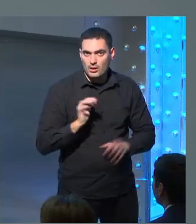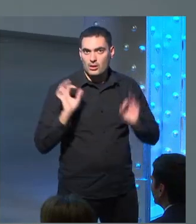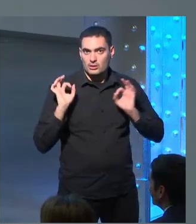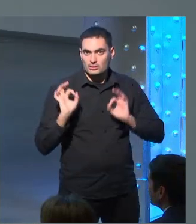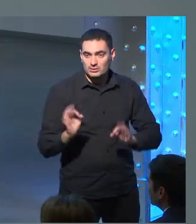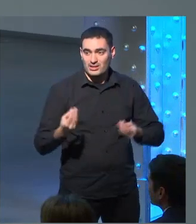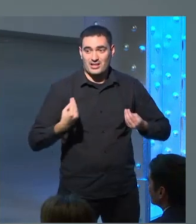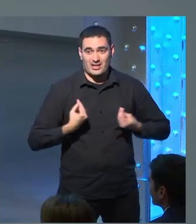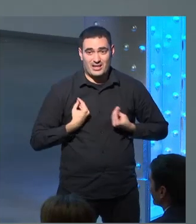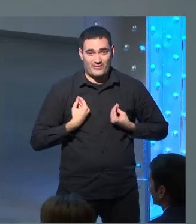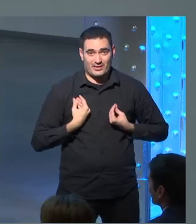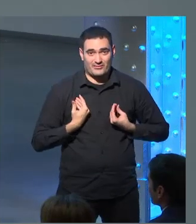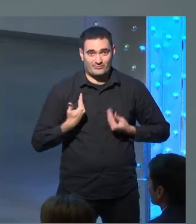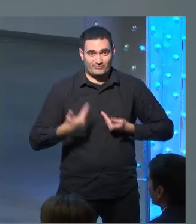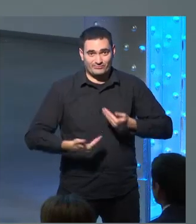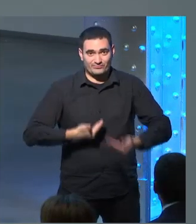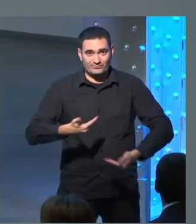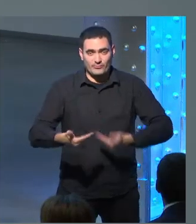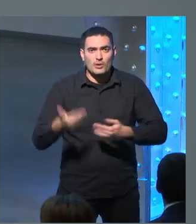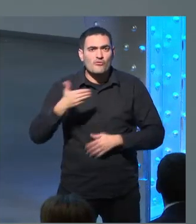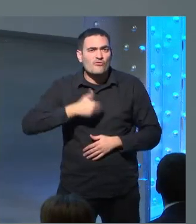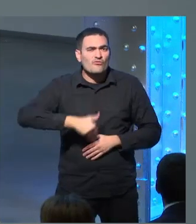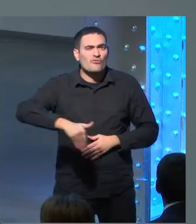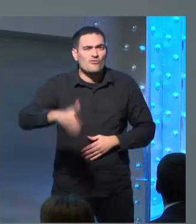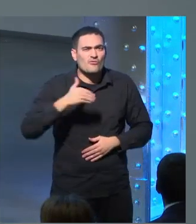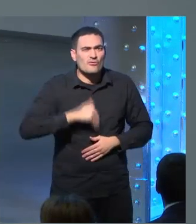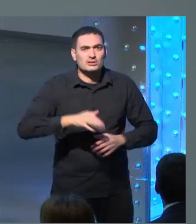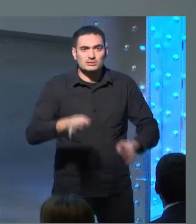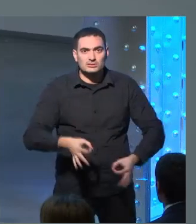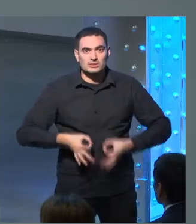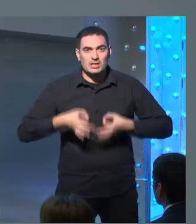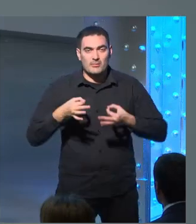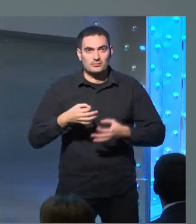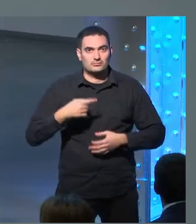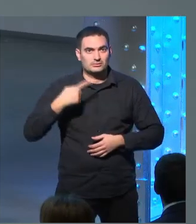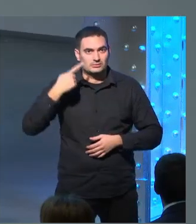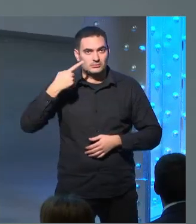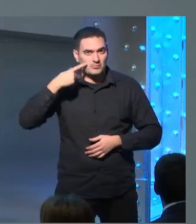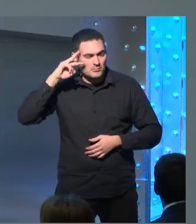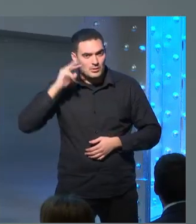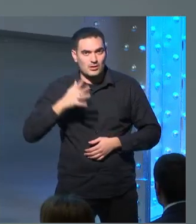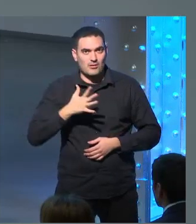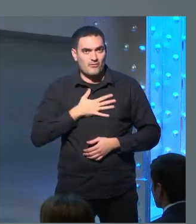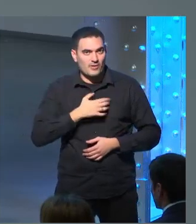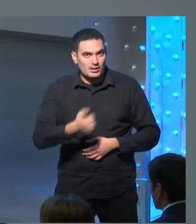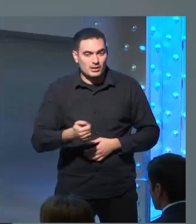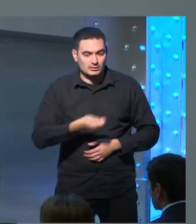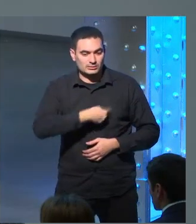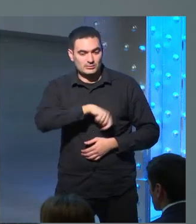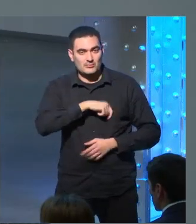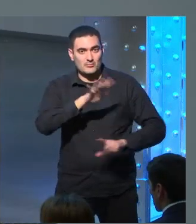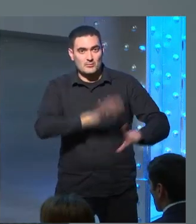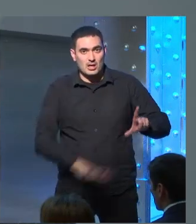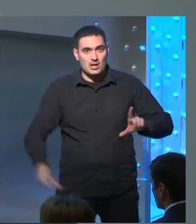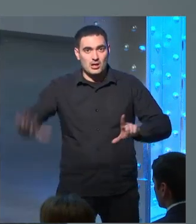are an opportunity. And in life, the future is always belongs to the most